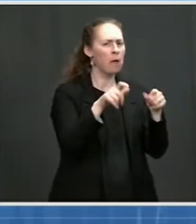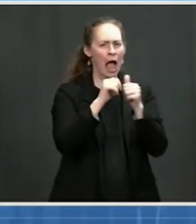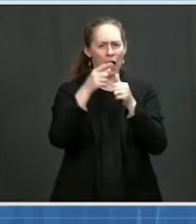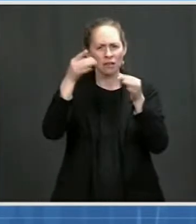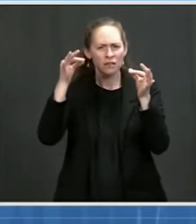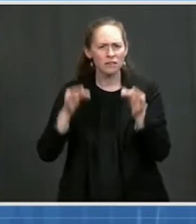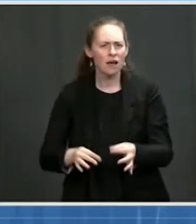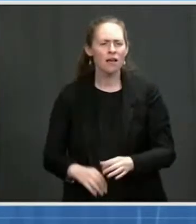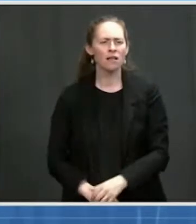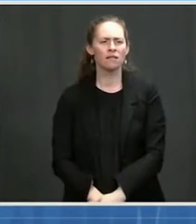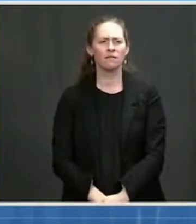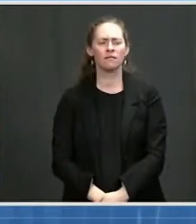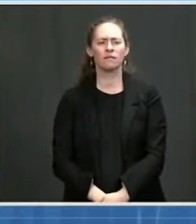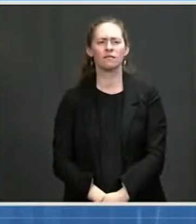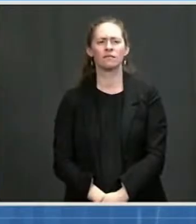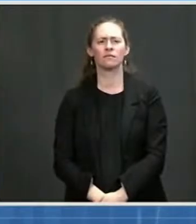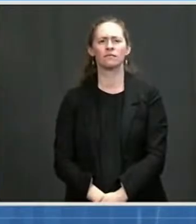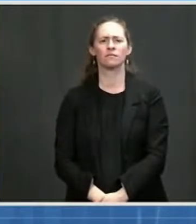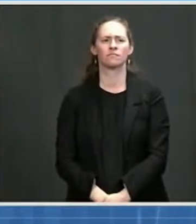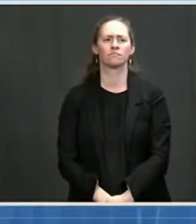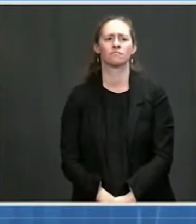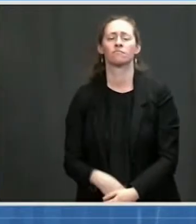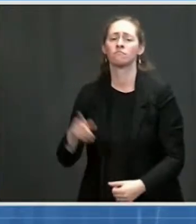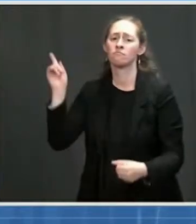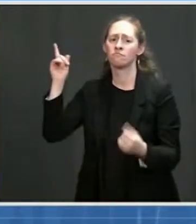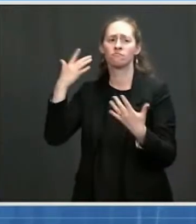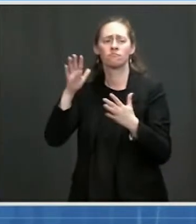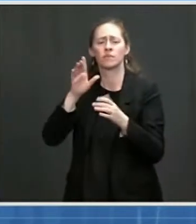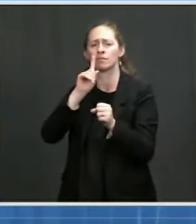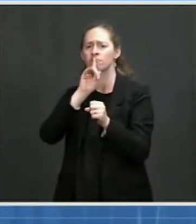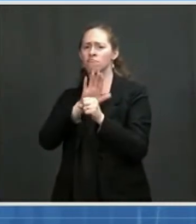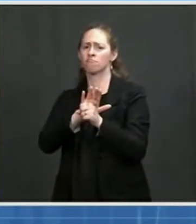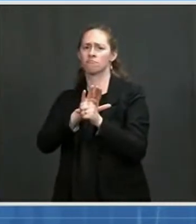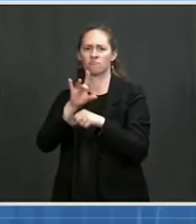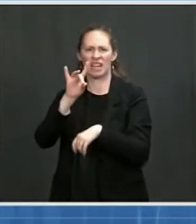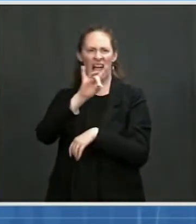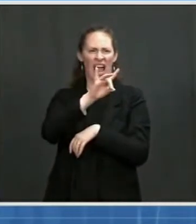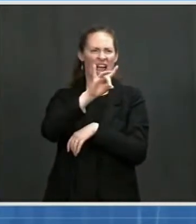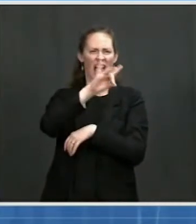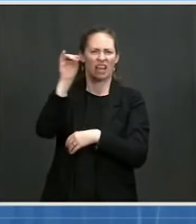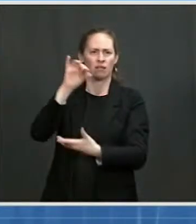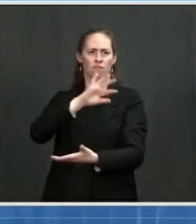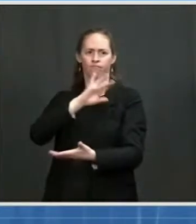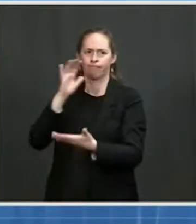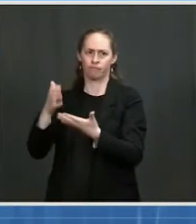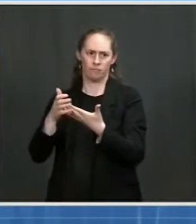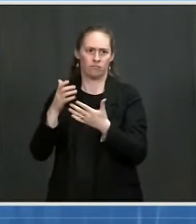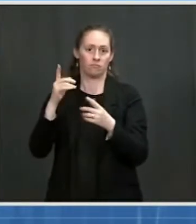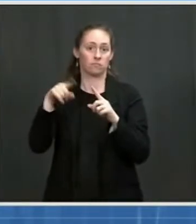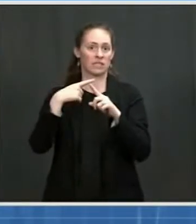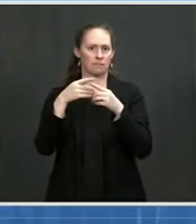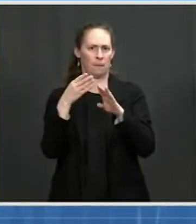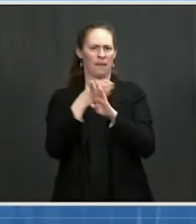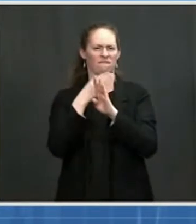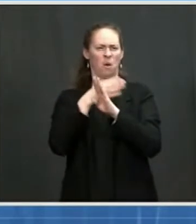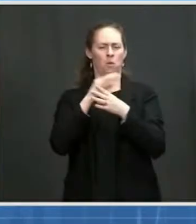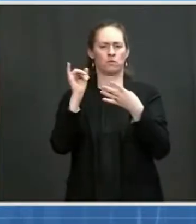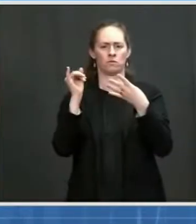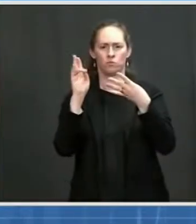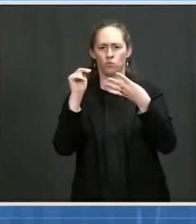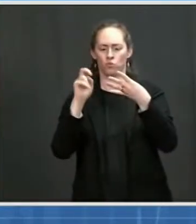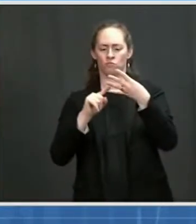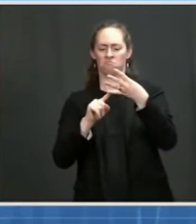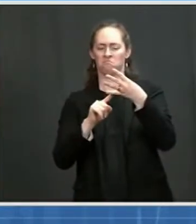export 80 million doses before the end of June. We are currently awaiting FDA approval for the AstraZeneca doses,